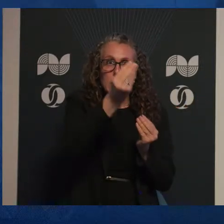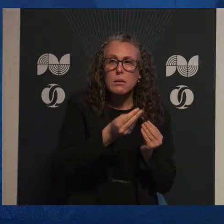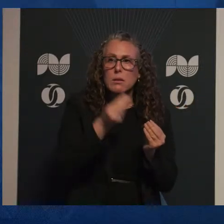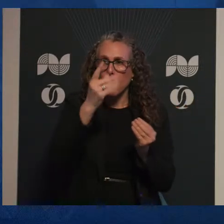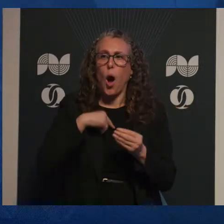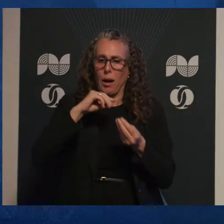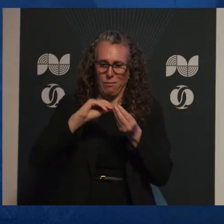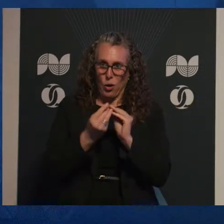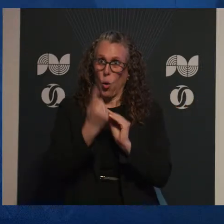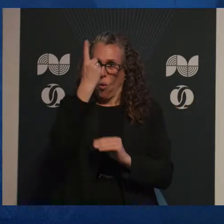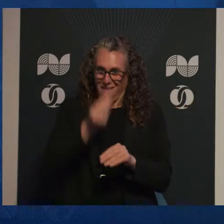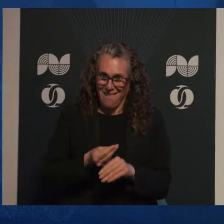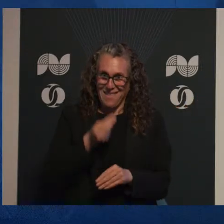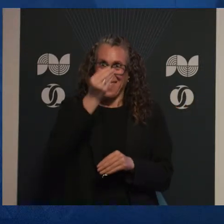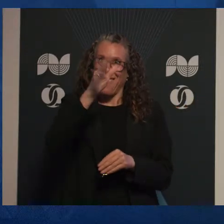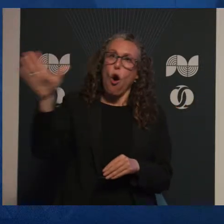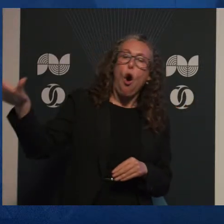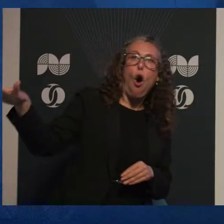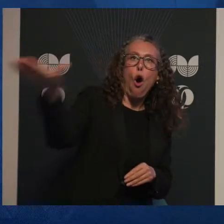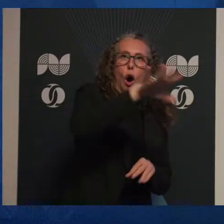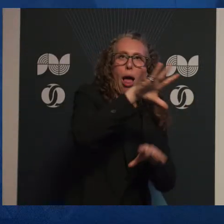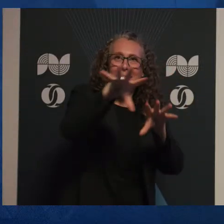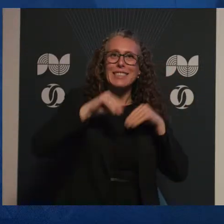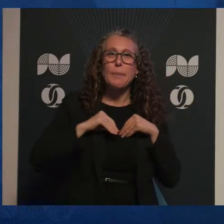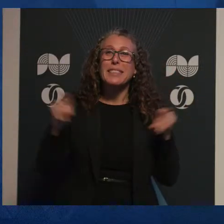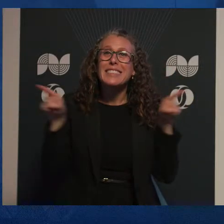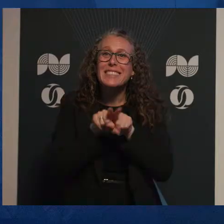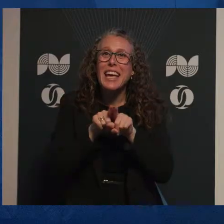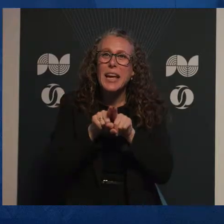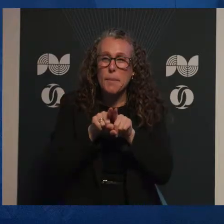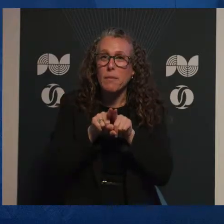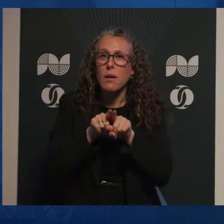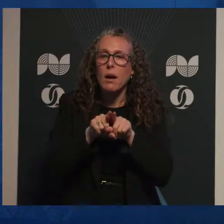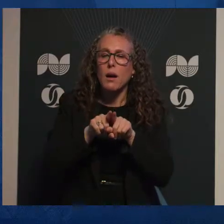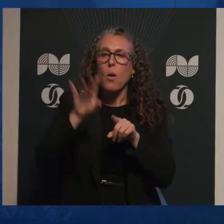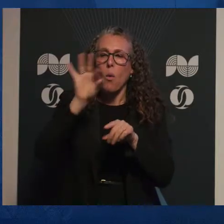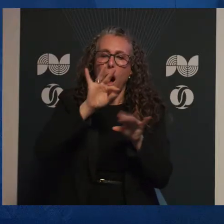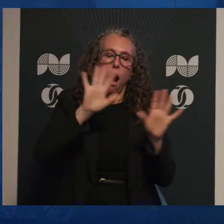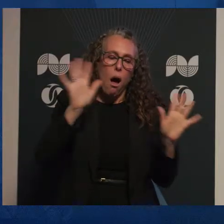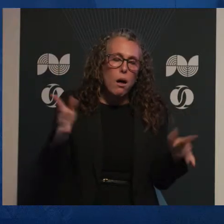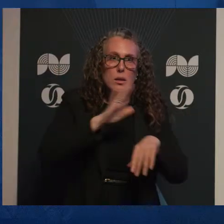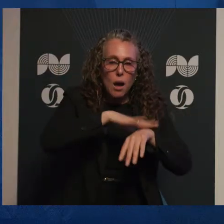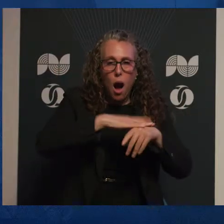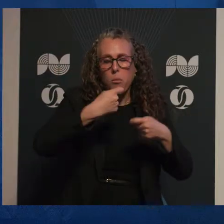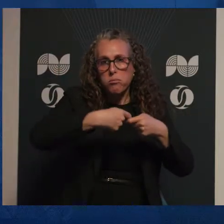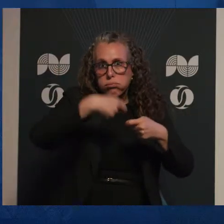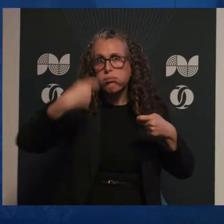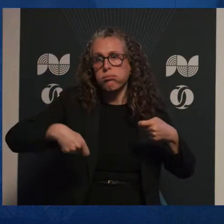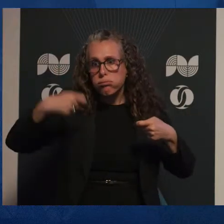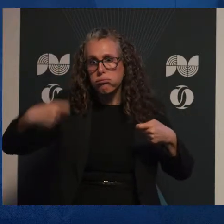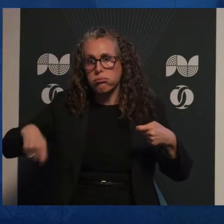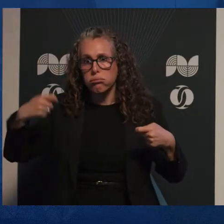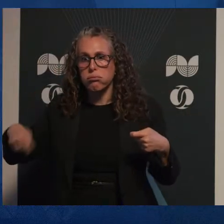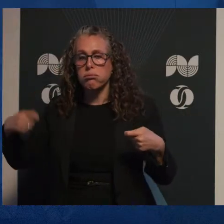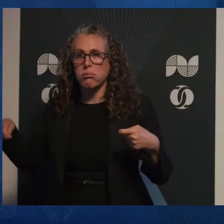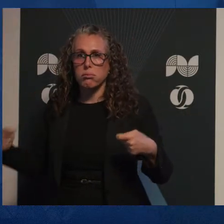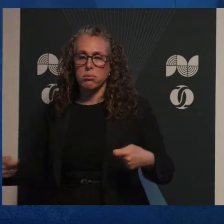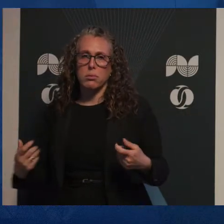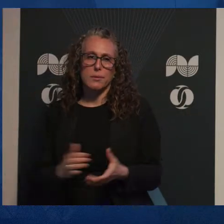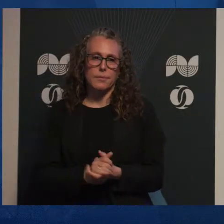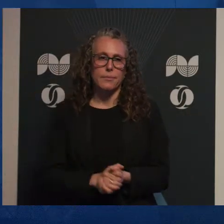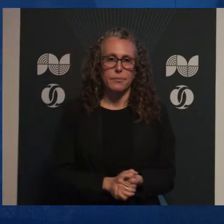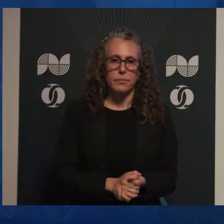the administrative burden, because often it's not necessarily the regulatory environment that is causing pain and grief, but it's some